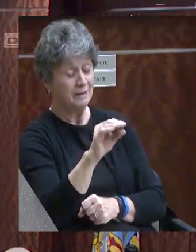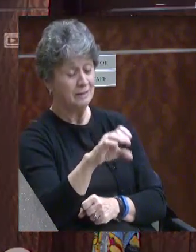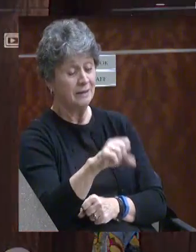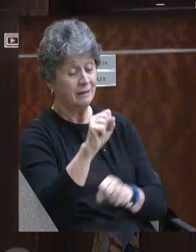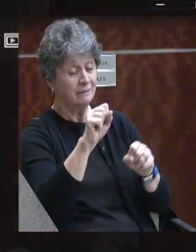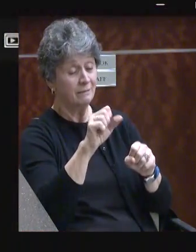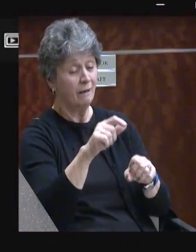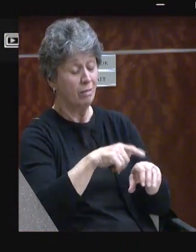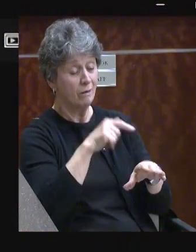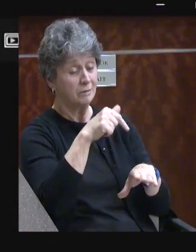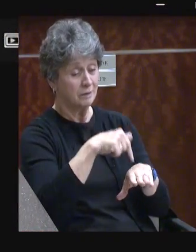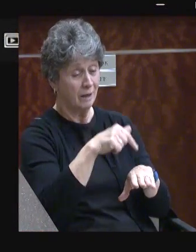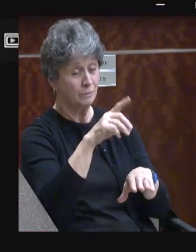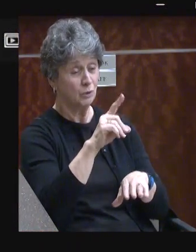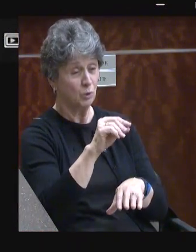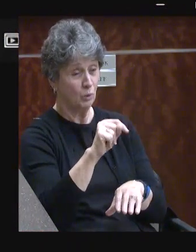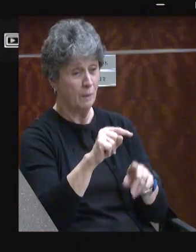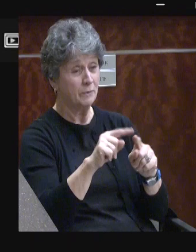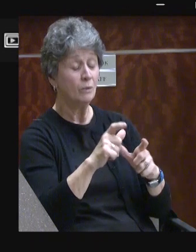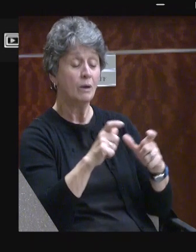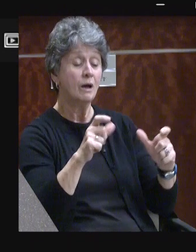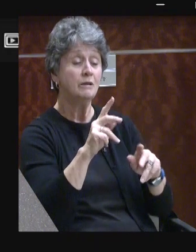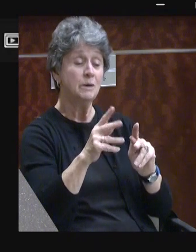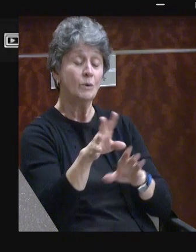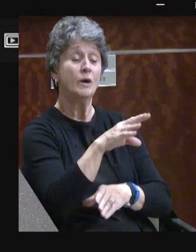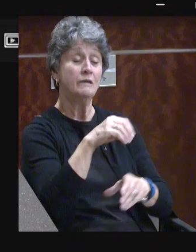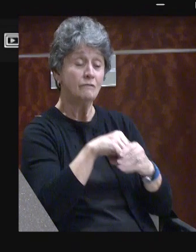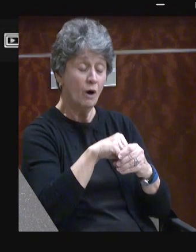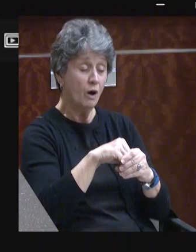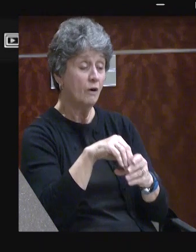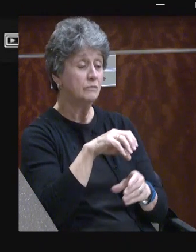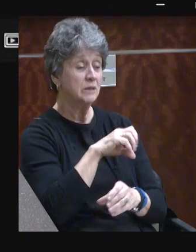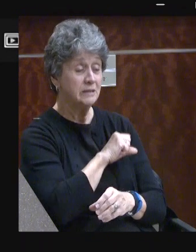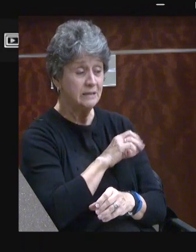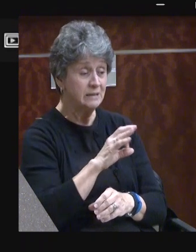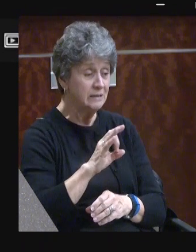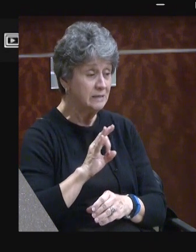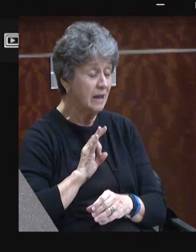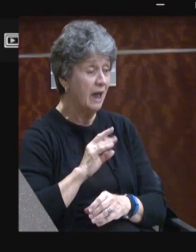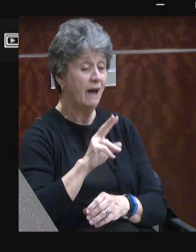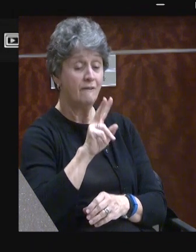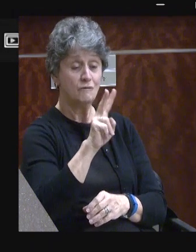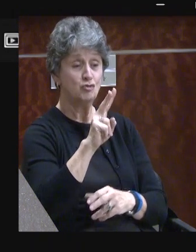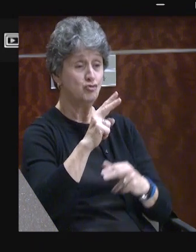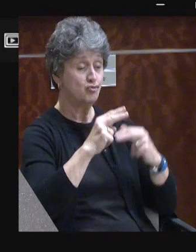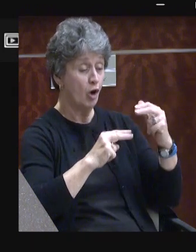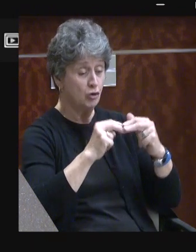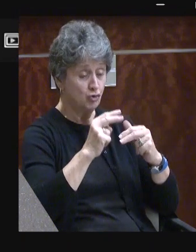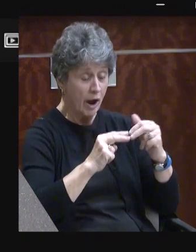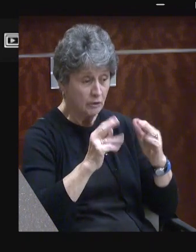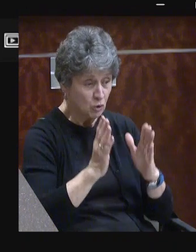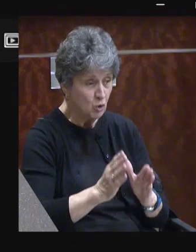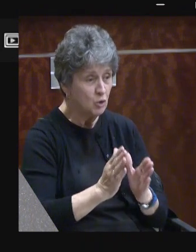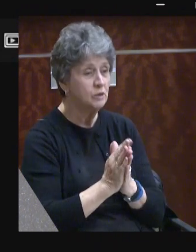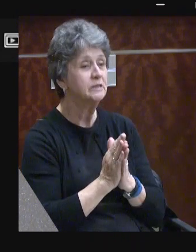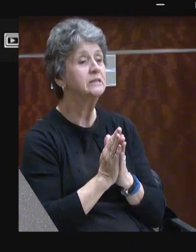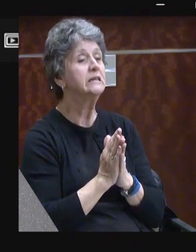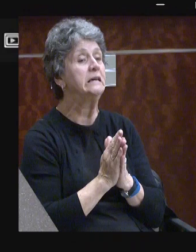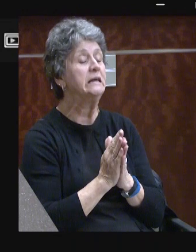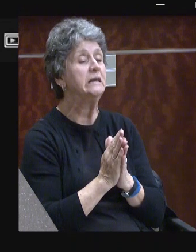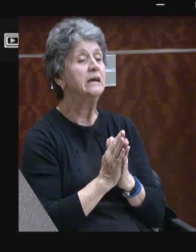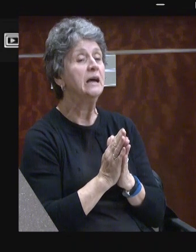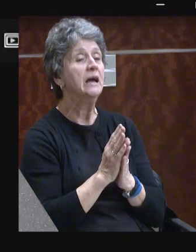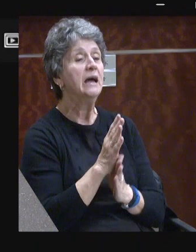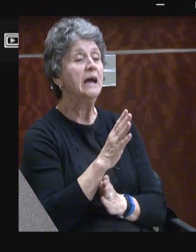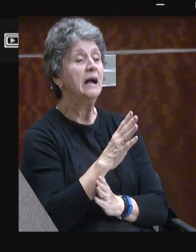but there were a lot of people involved, a lot of staff, and two contractors involved, Tigler Monuments,